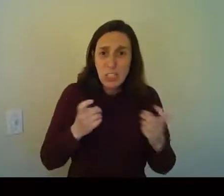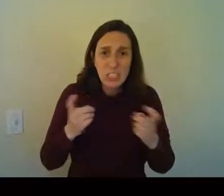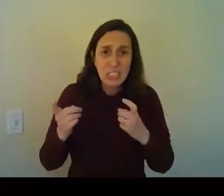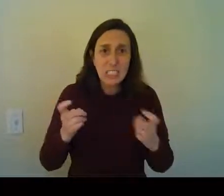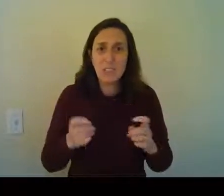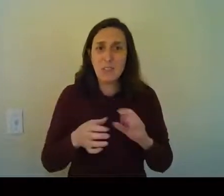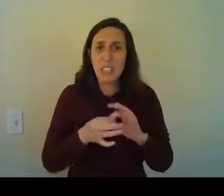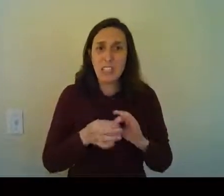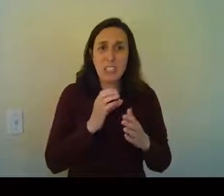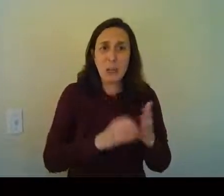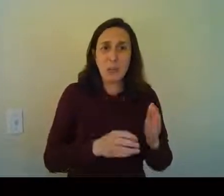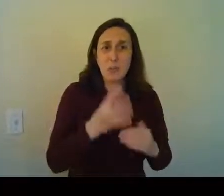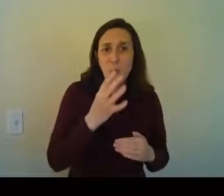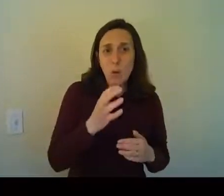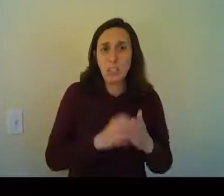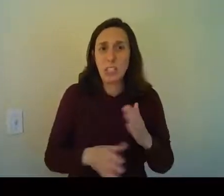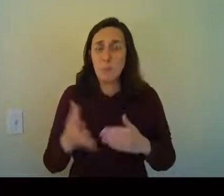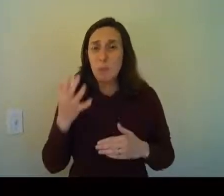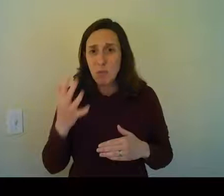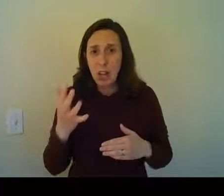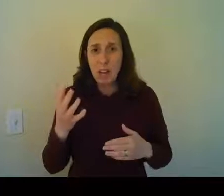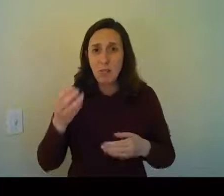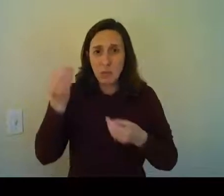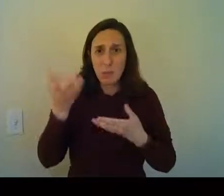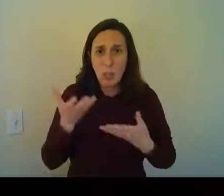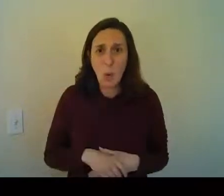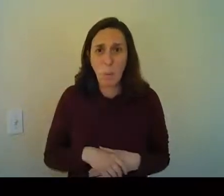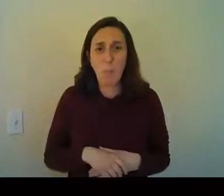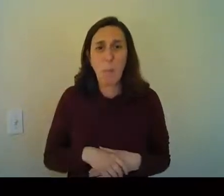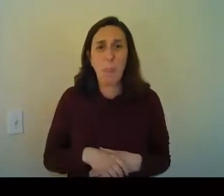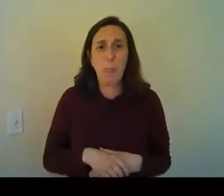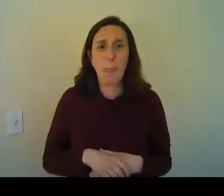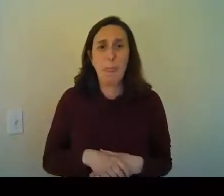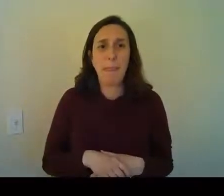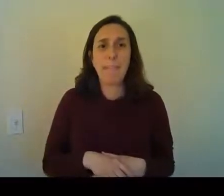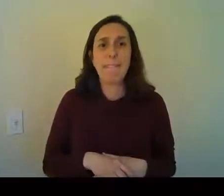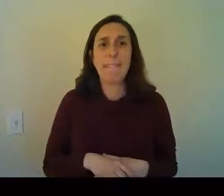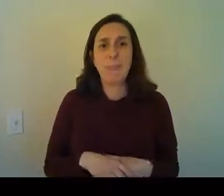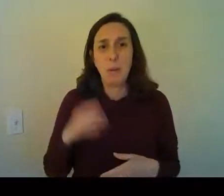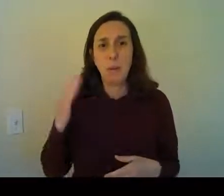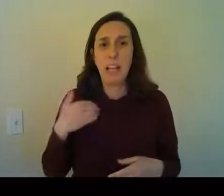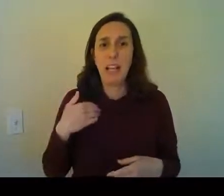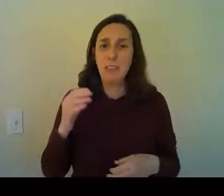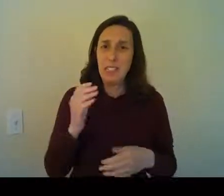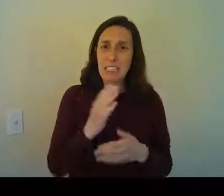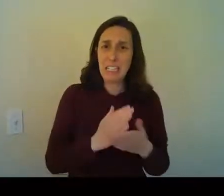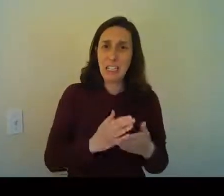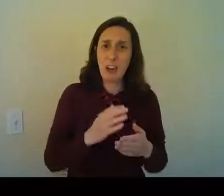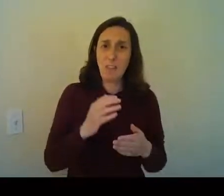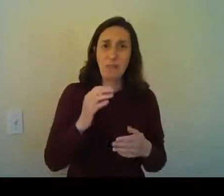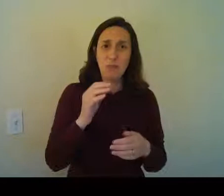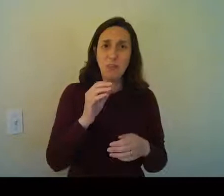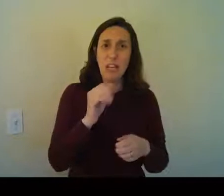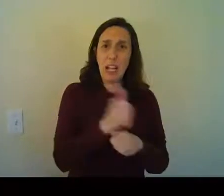will have a cumulative effect, especially the sections on function algebra, which is what we start with. In fact,